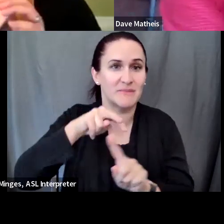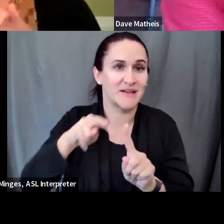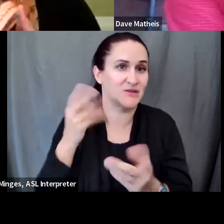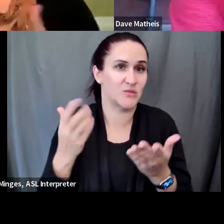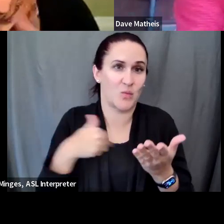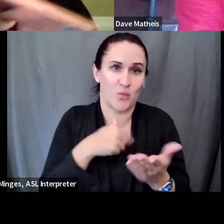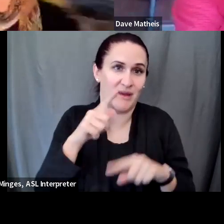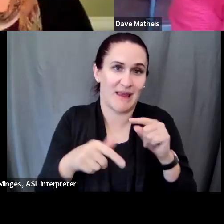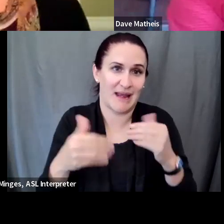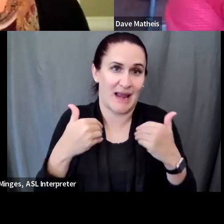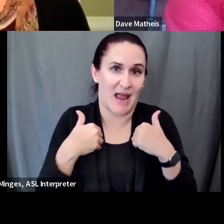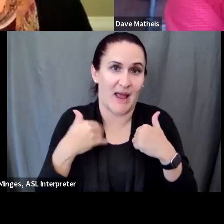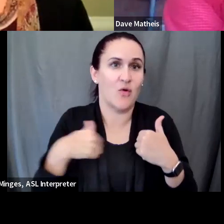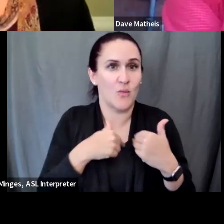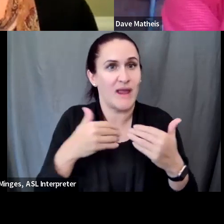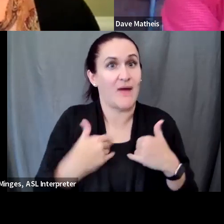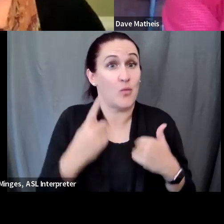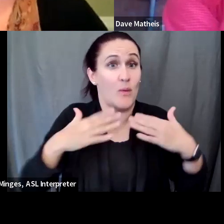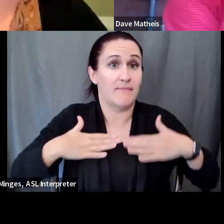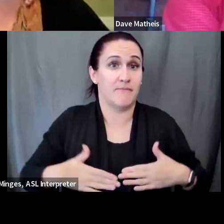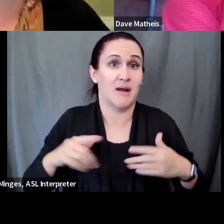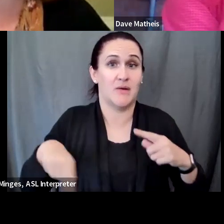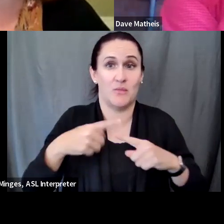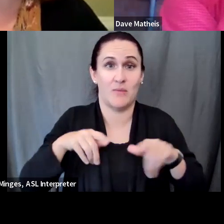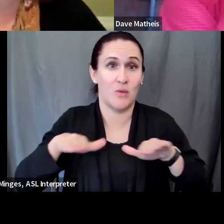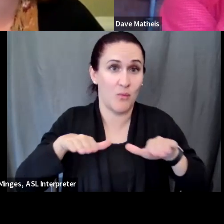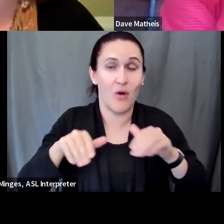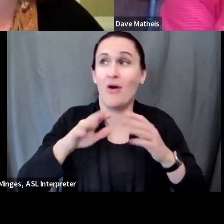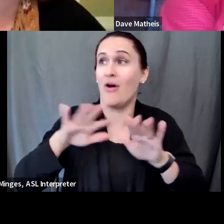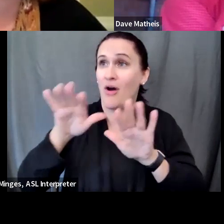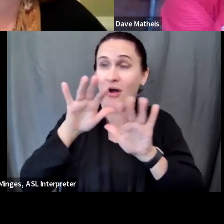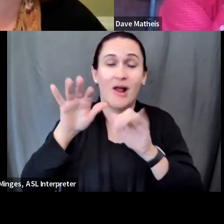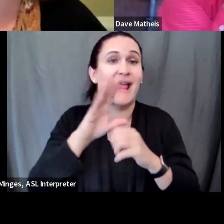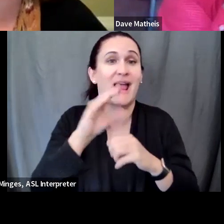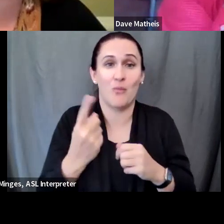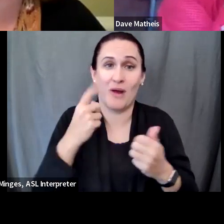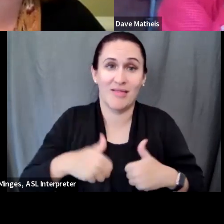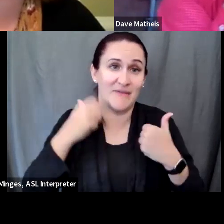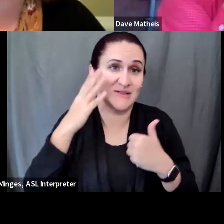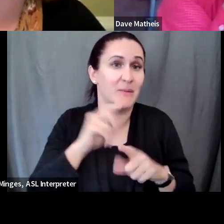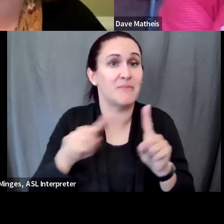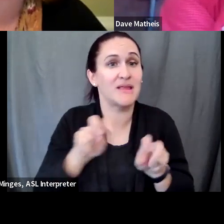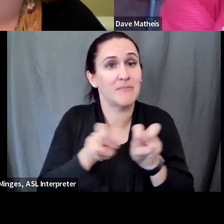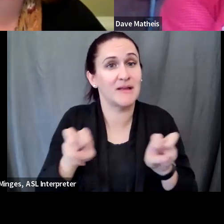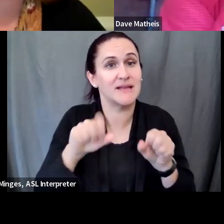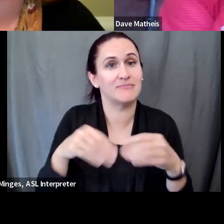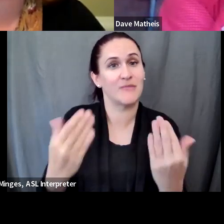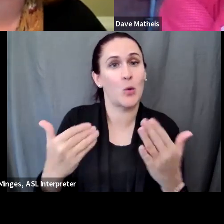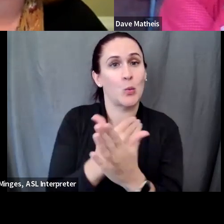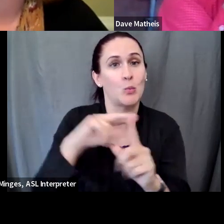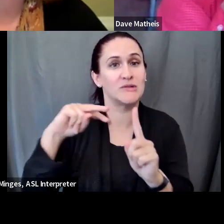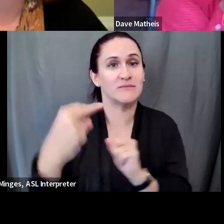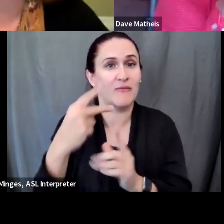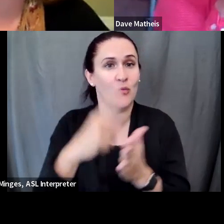think we only get to walk around in one body and one life experience, but the panelists today will help give us new perspectives on what it's like for